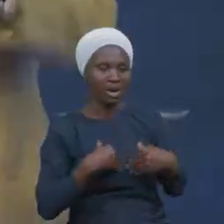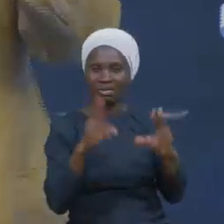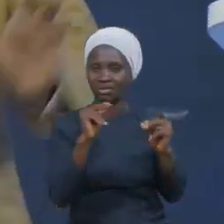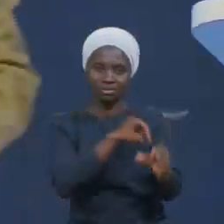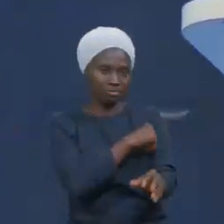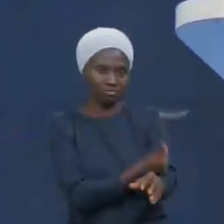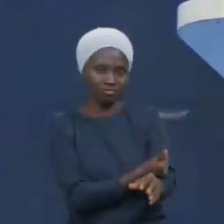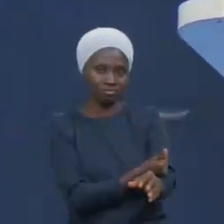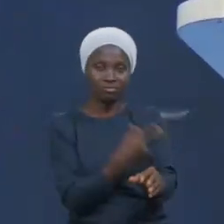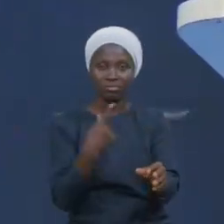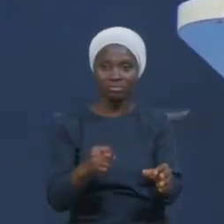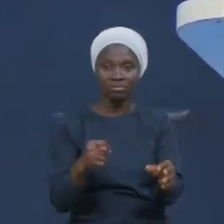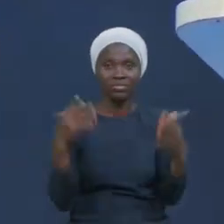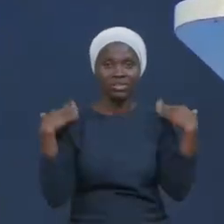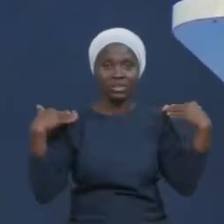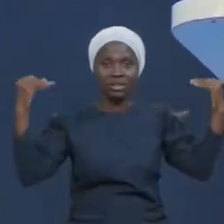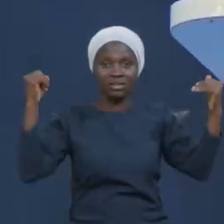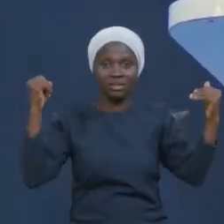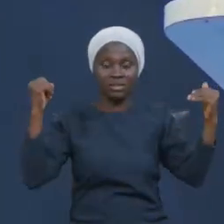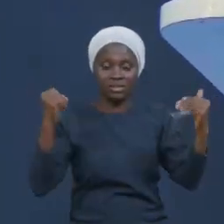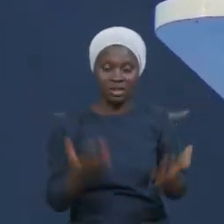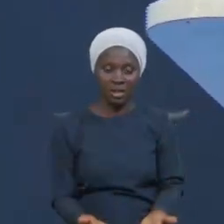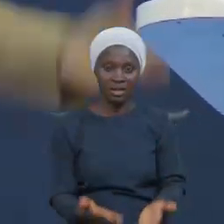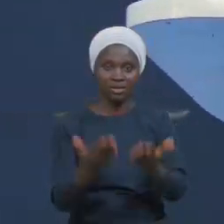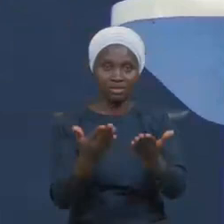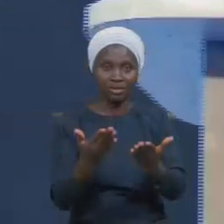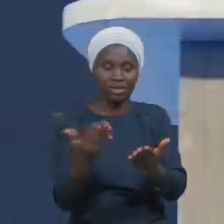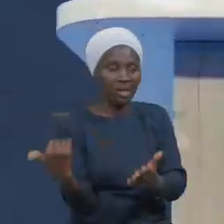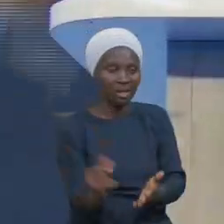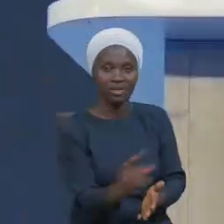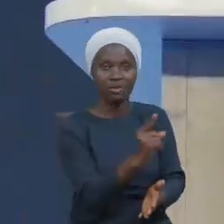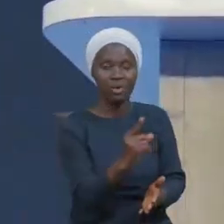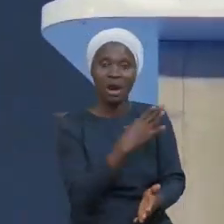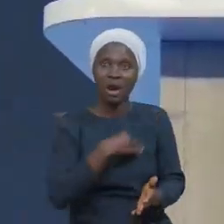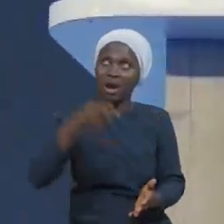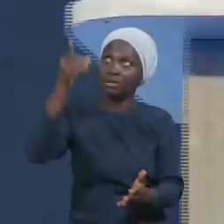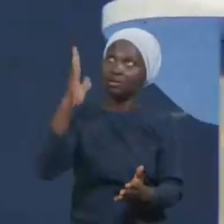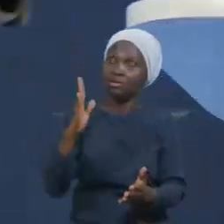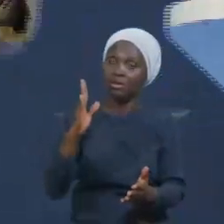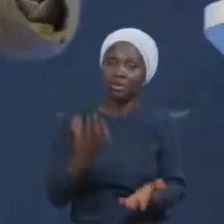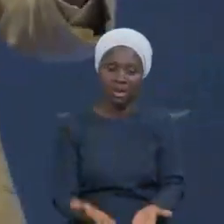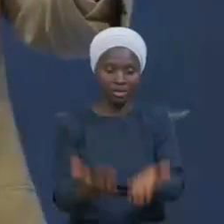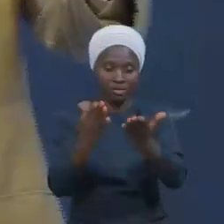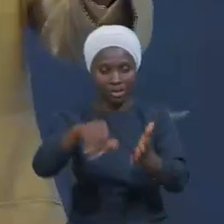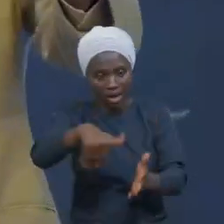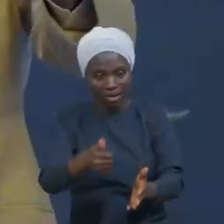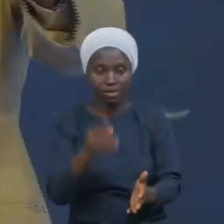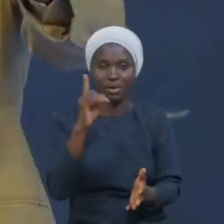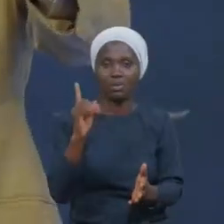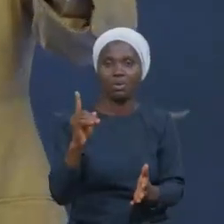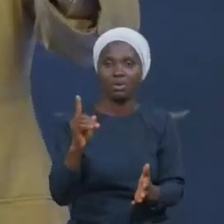If angels exalt anyone and God exalts another